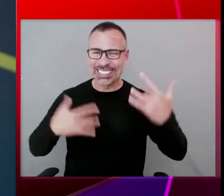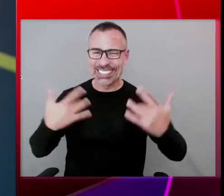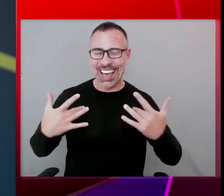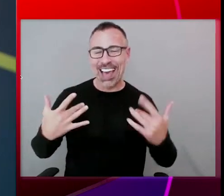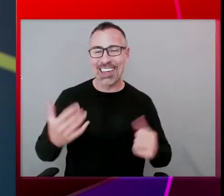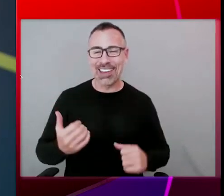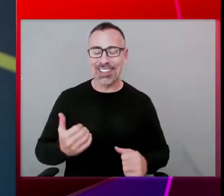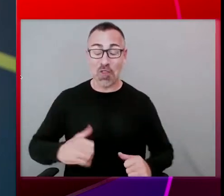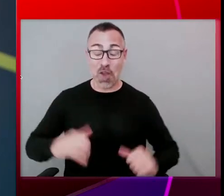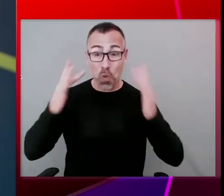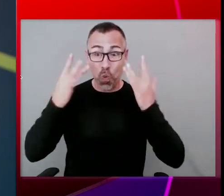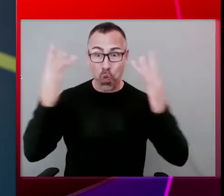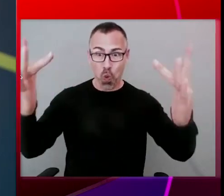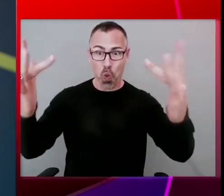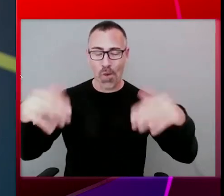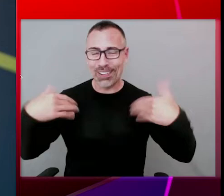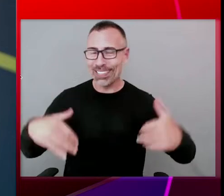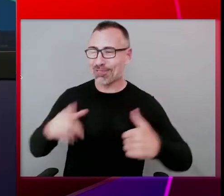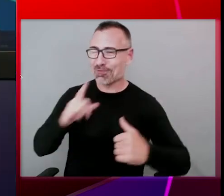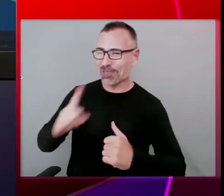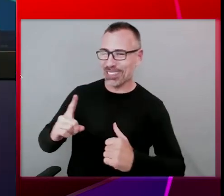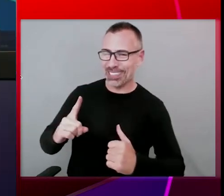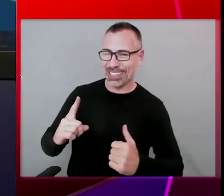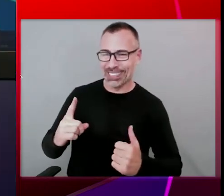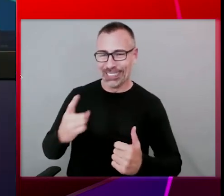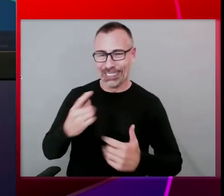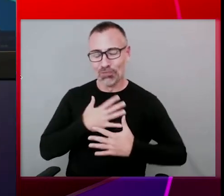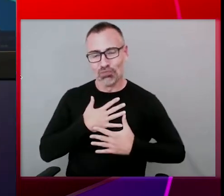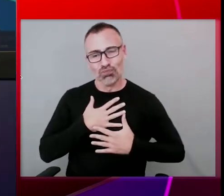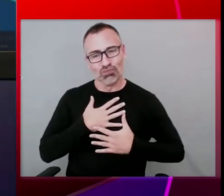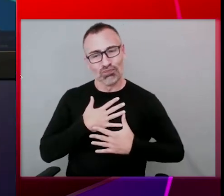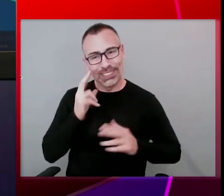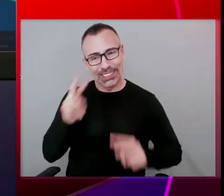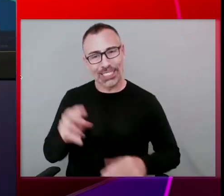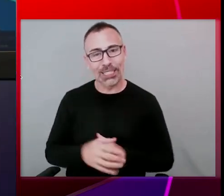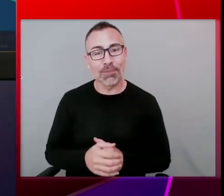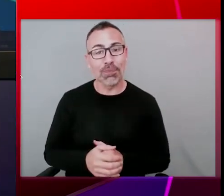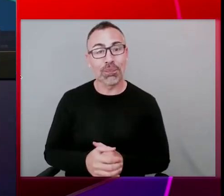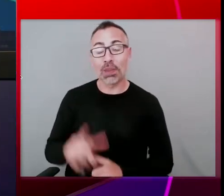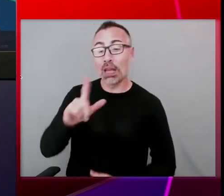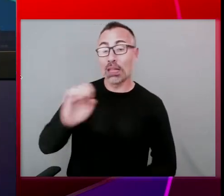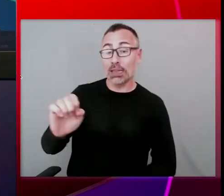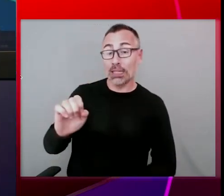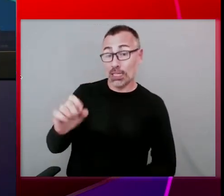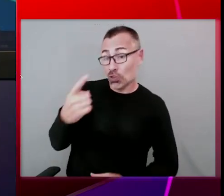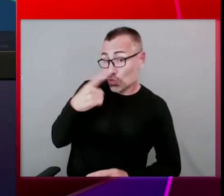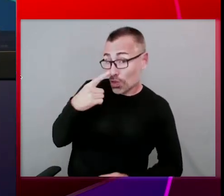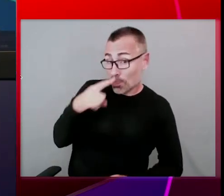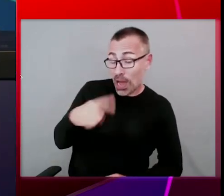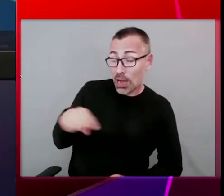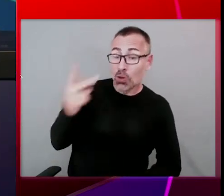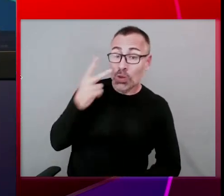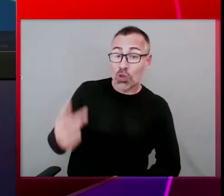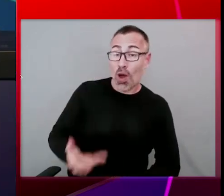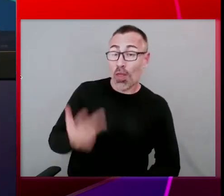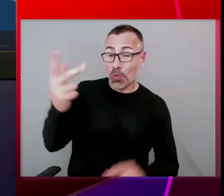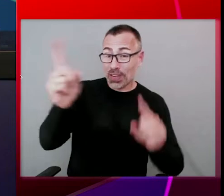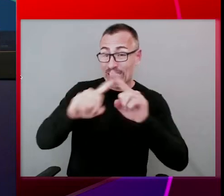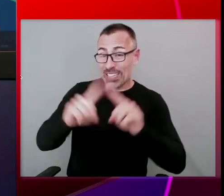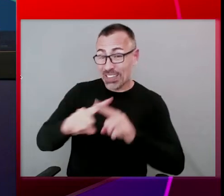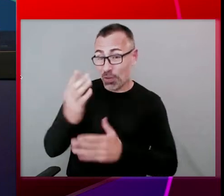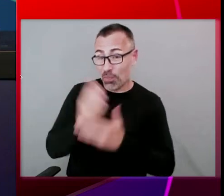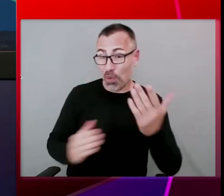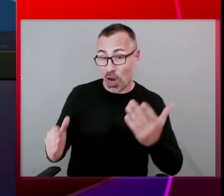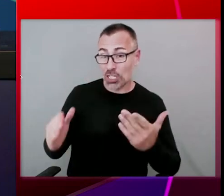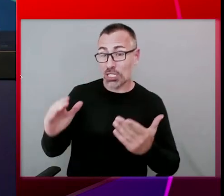so rewarding. Yeah, Lee, can you break down, because we got to see there was 3 different components of AWS Arts. Can you break down what are